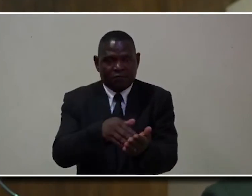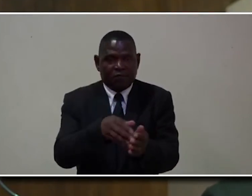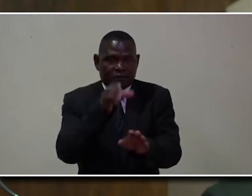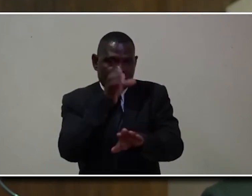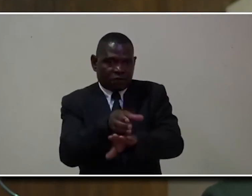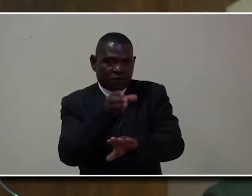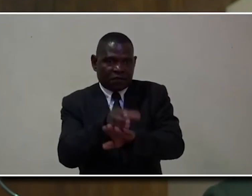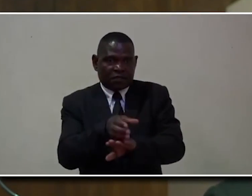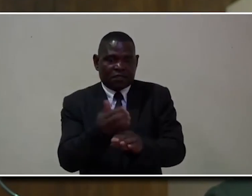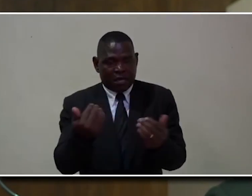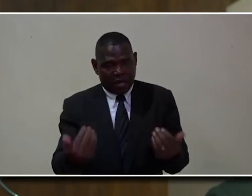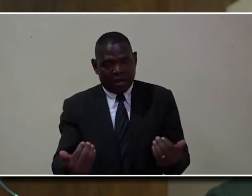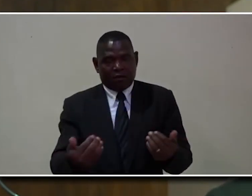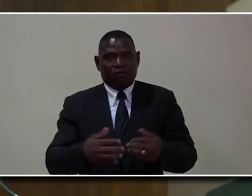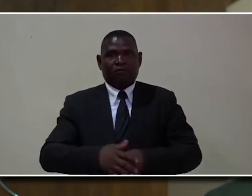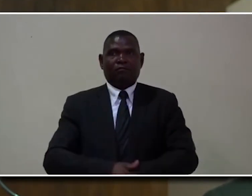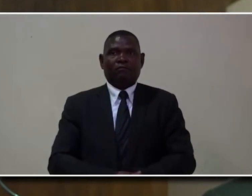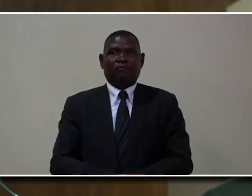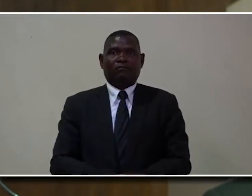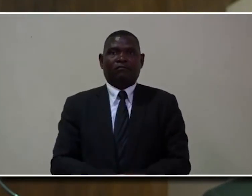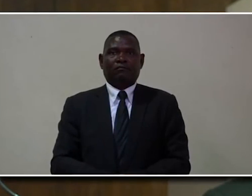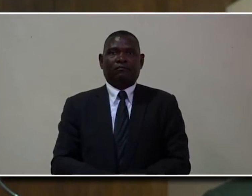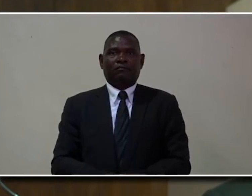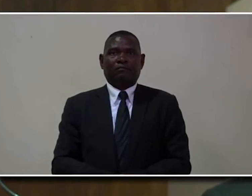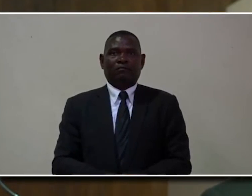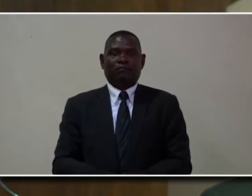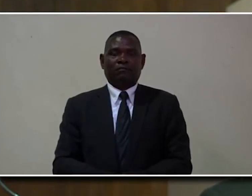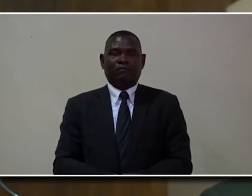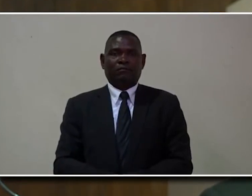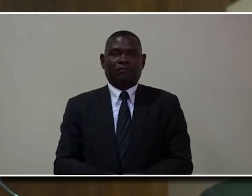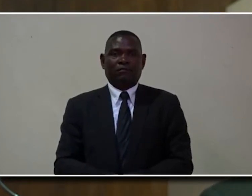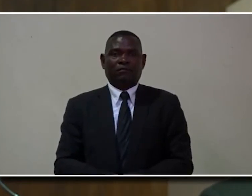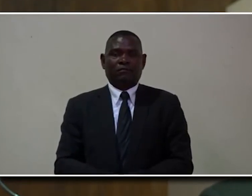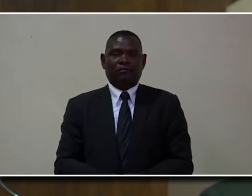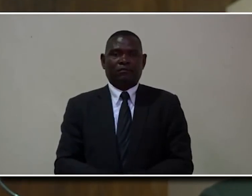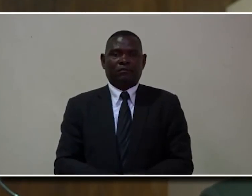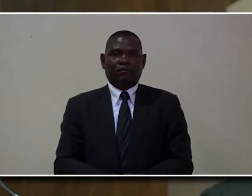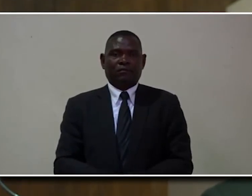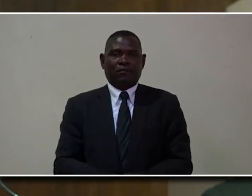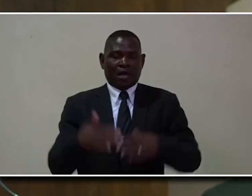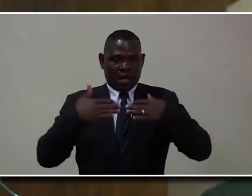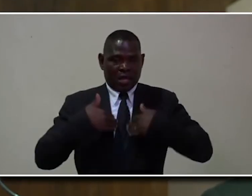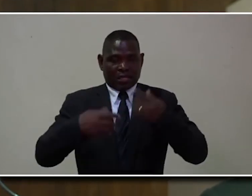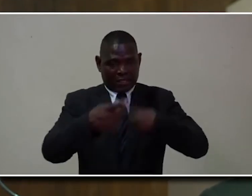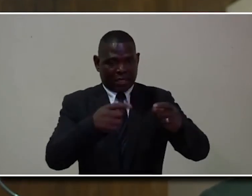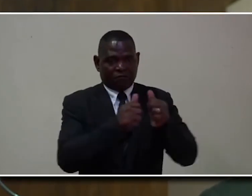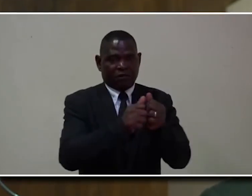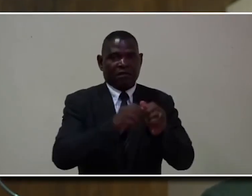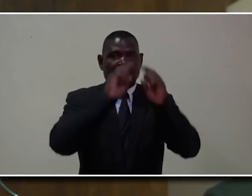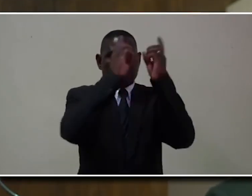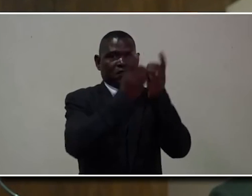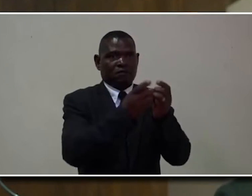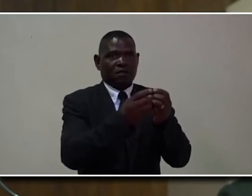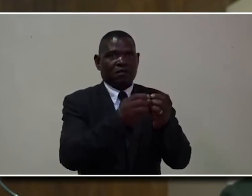kuno kumpingo wa Lusaka Central. He is accompanied by District Apostle Helper Robert Nsamba.